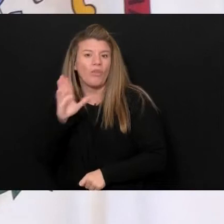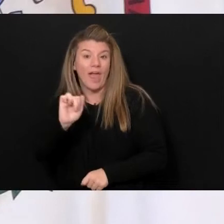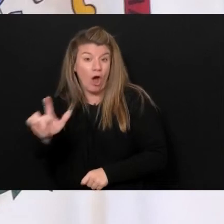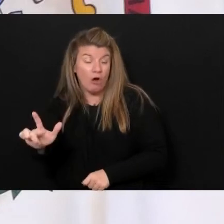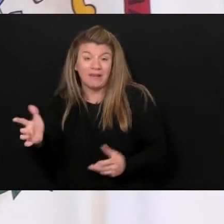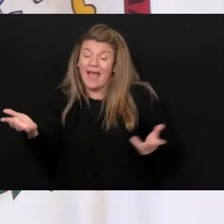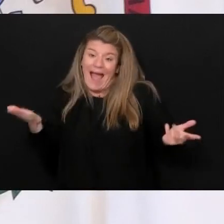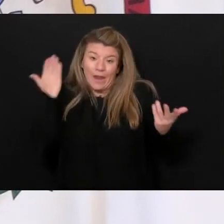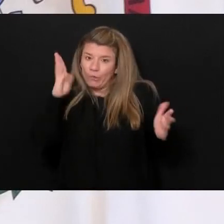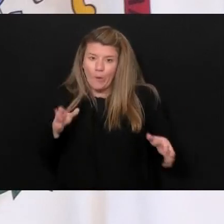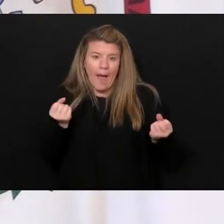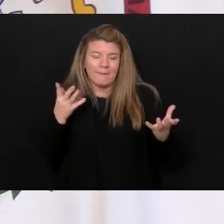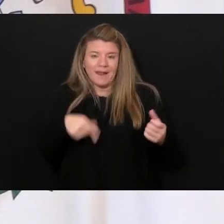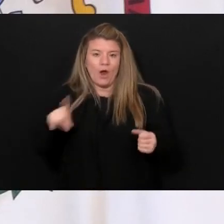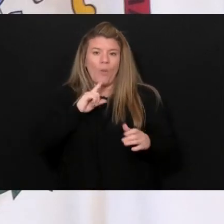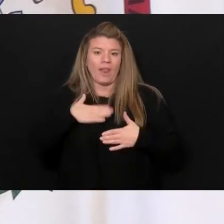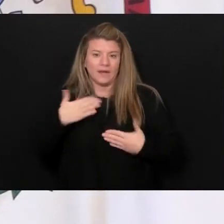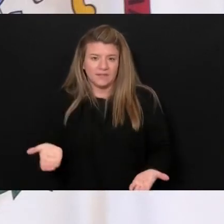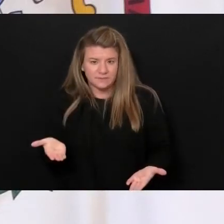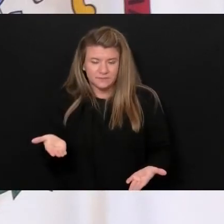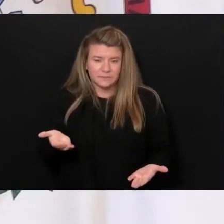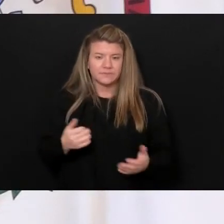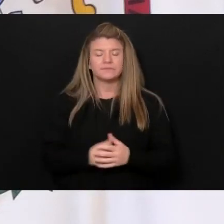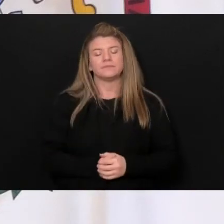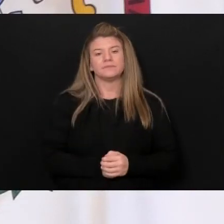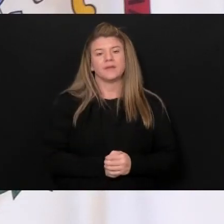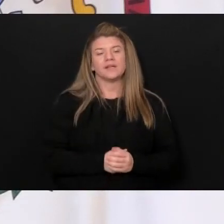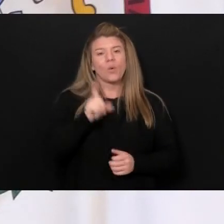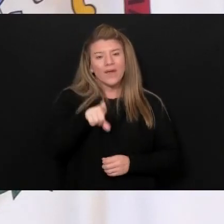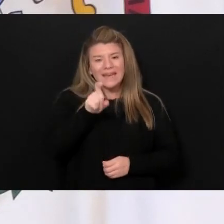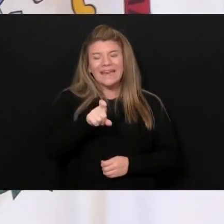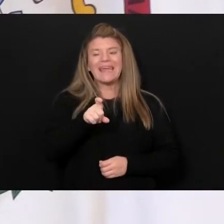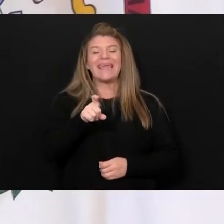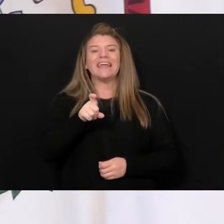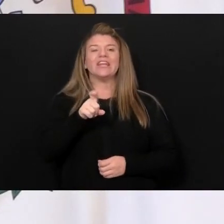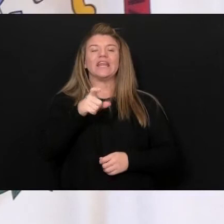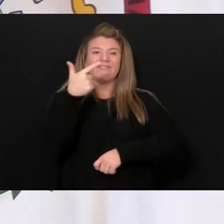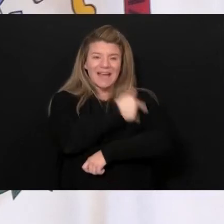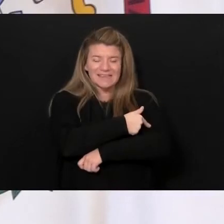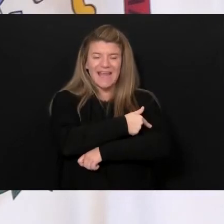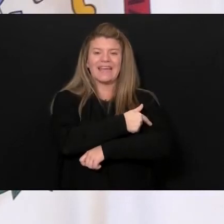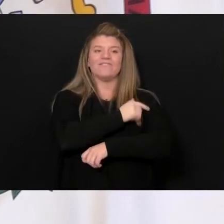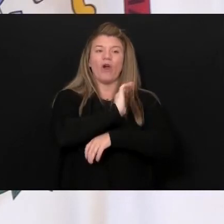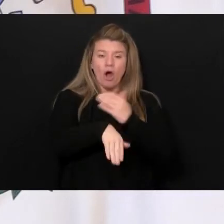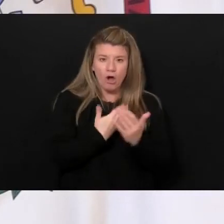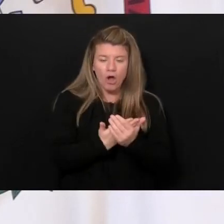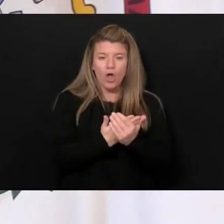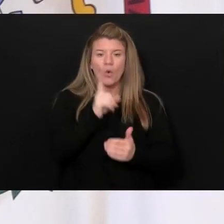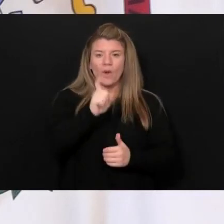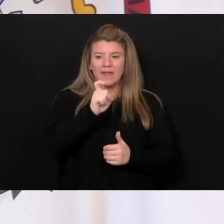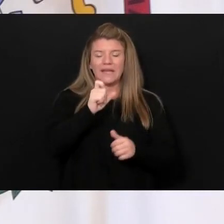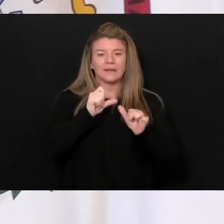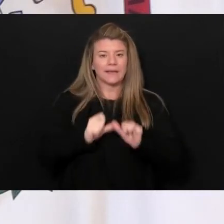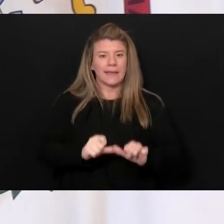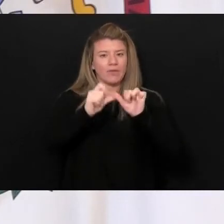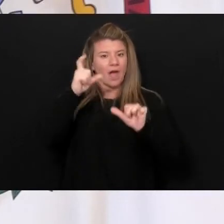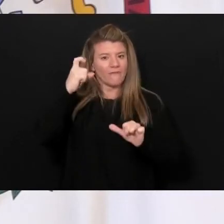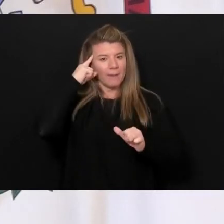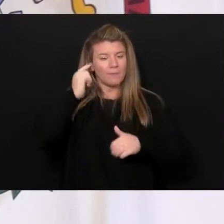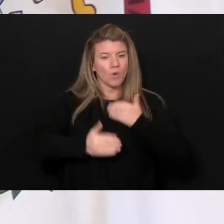have? And so we need to get vaccinated. We need to keep government moving. We need